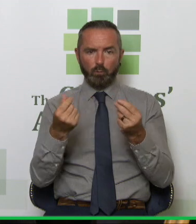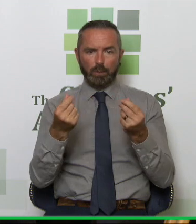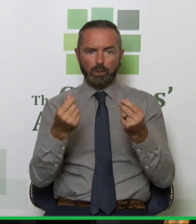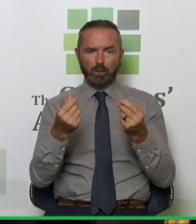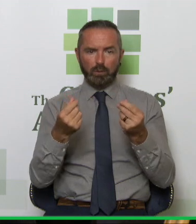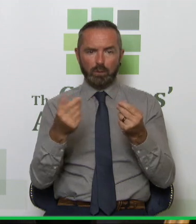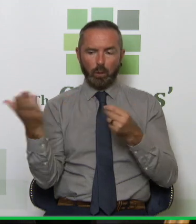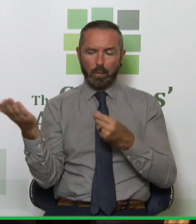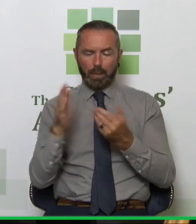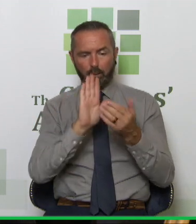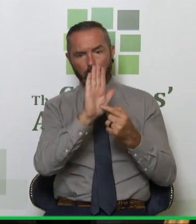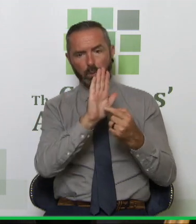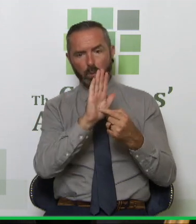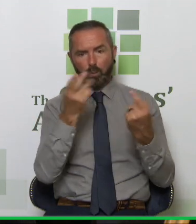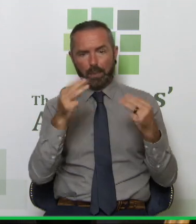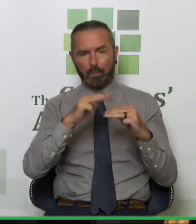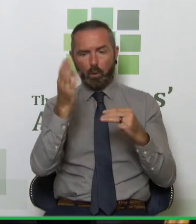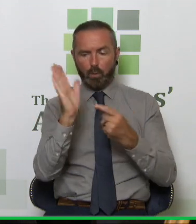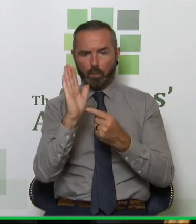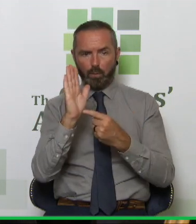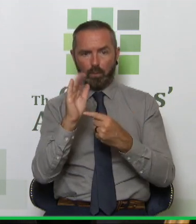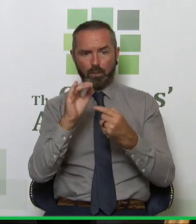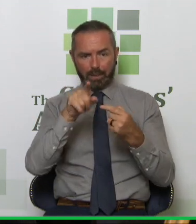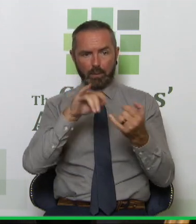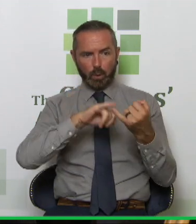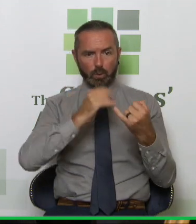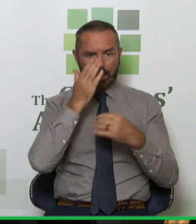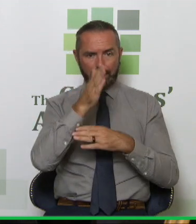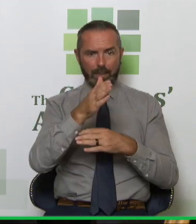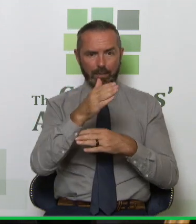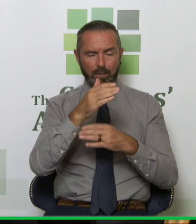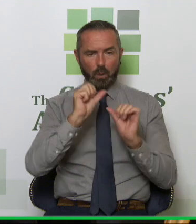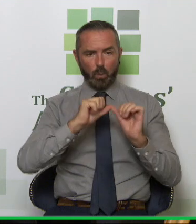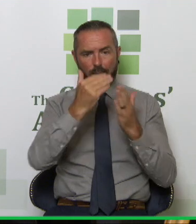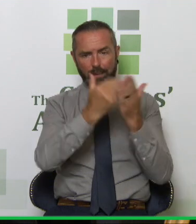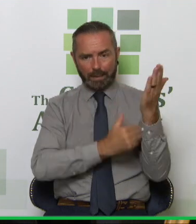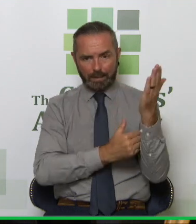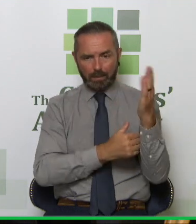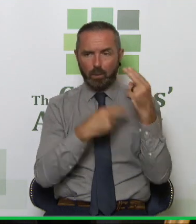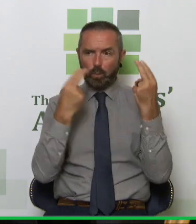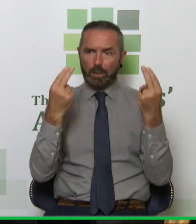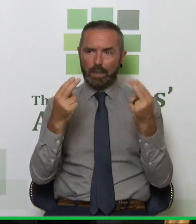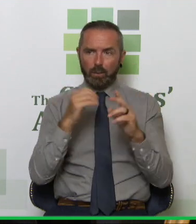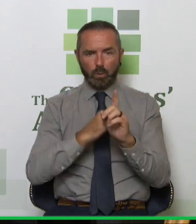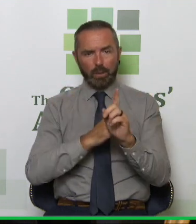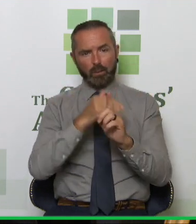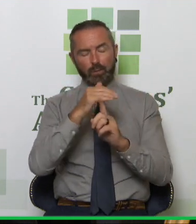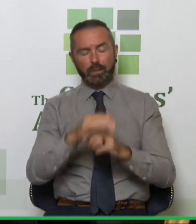what's happening. These are the numbers. Here's who's attending. Here's the waiting list. Do we need to